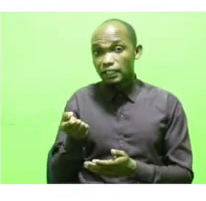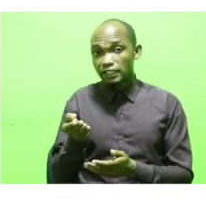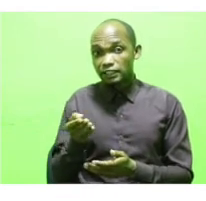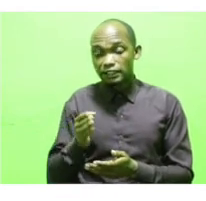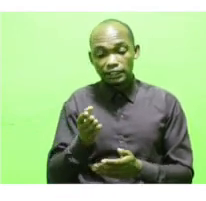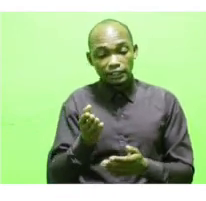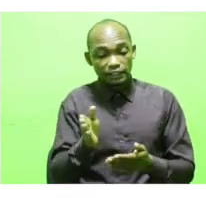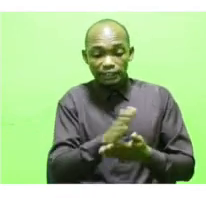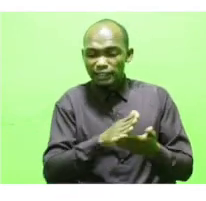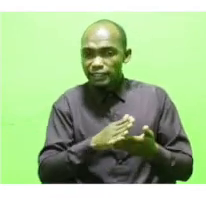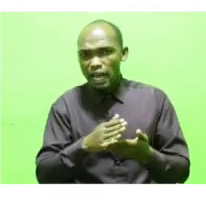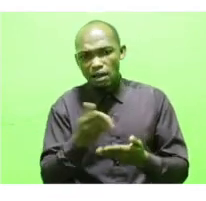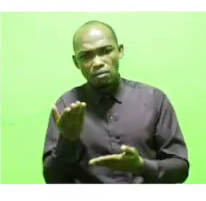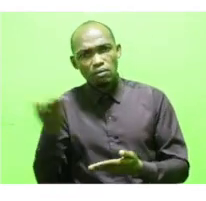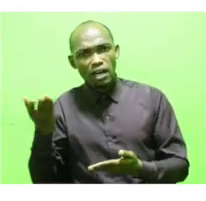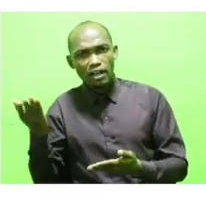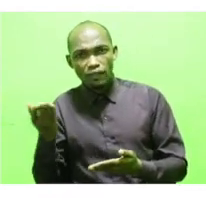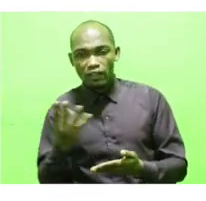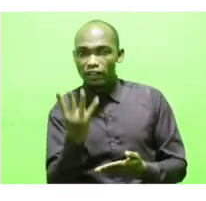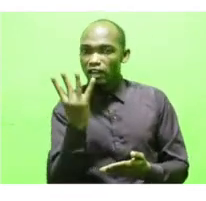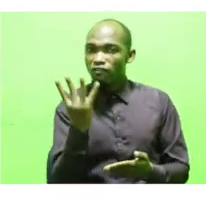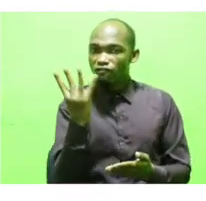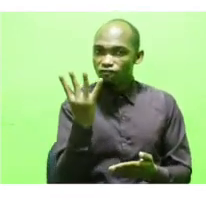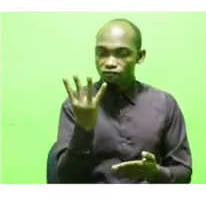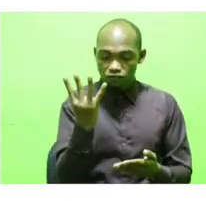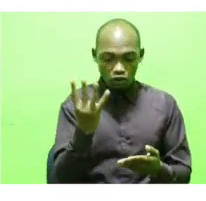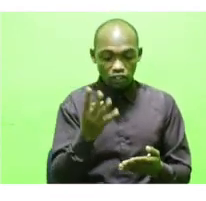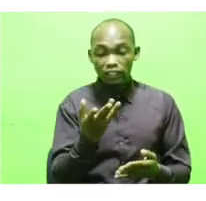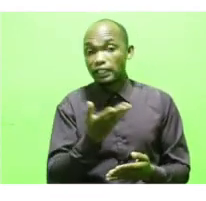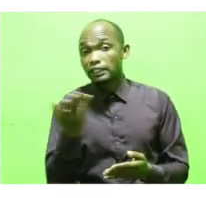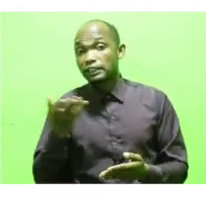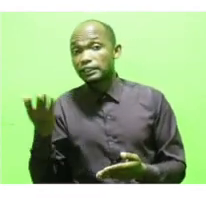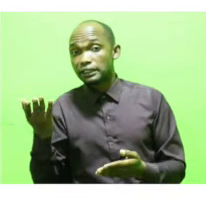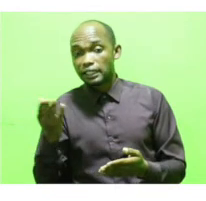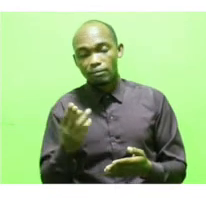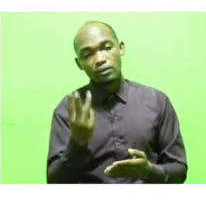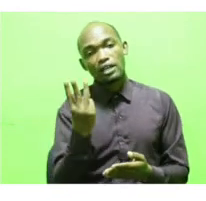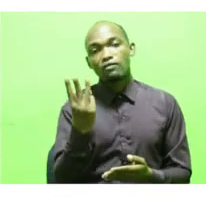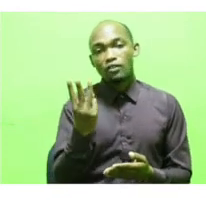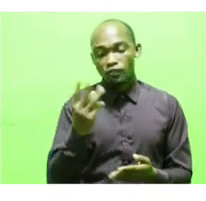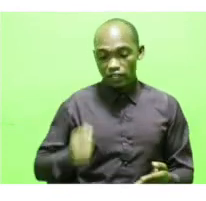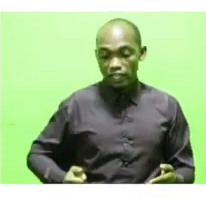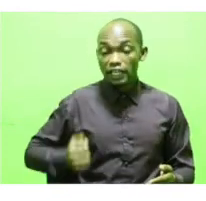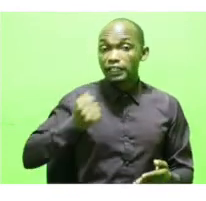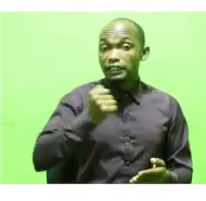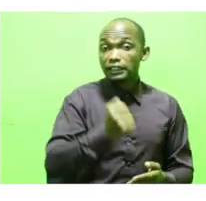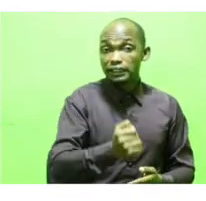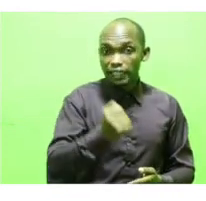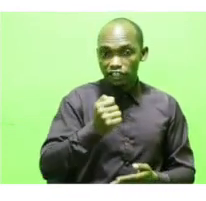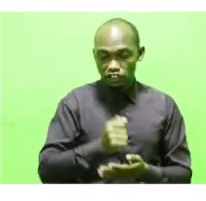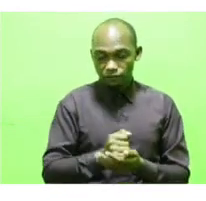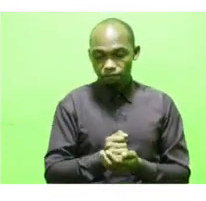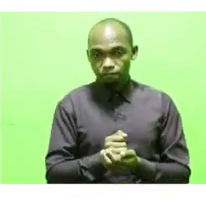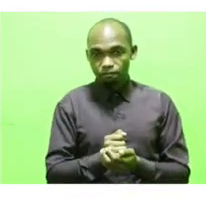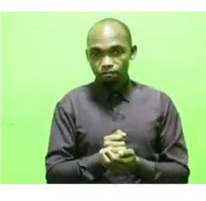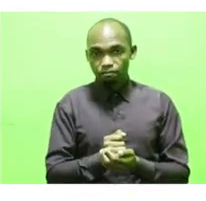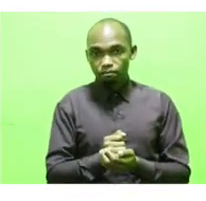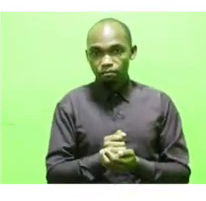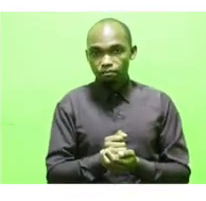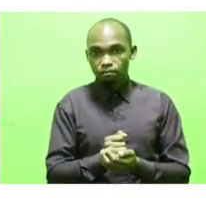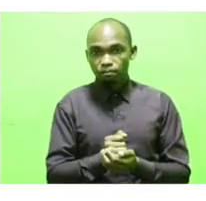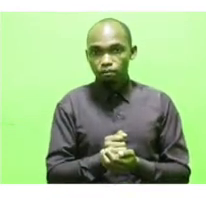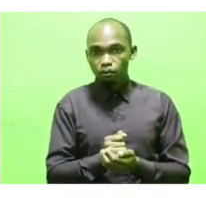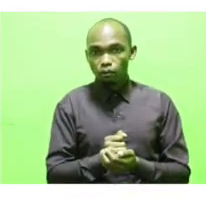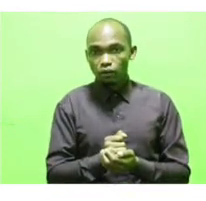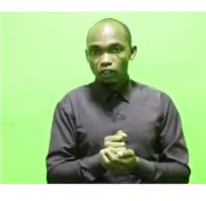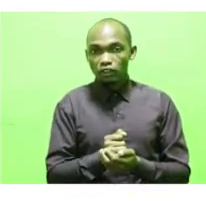4 stages, and there are some which develop through only 3 stages. These stages are namely